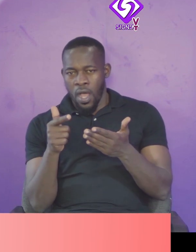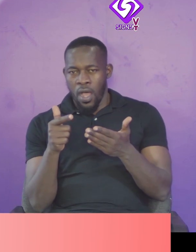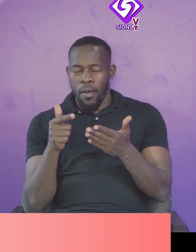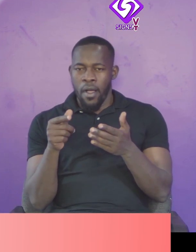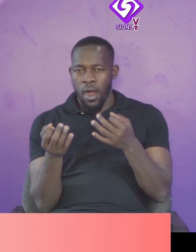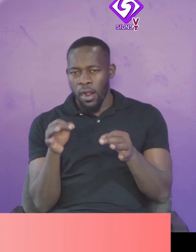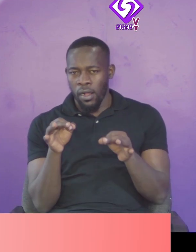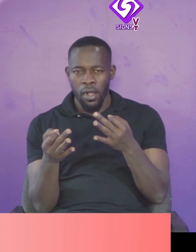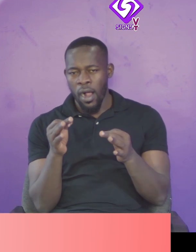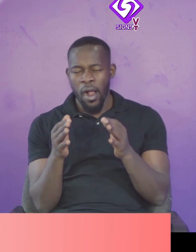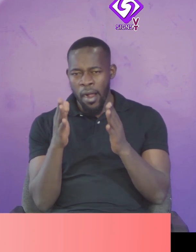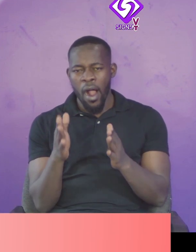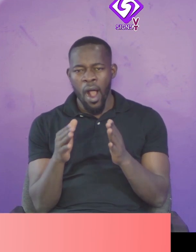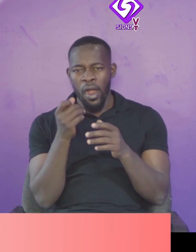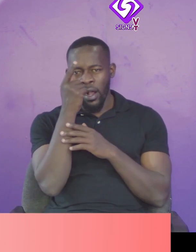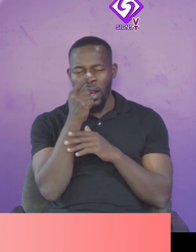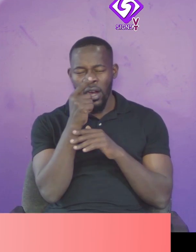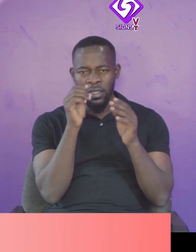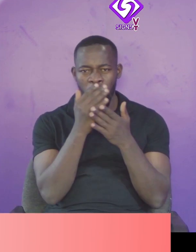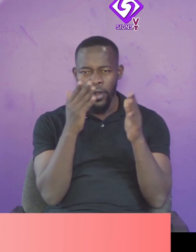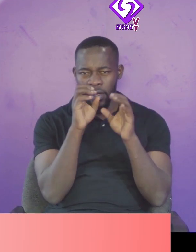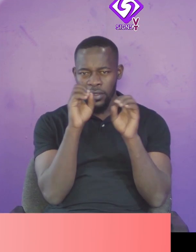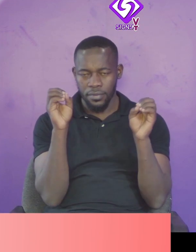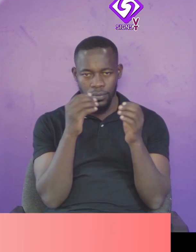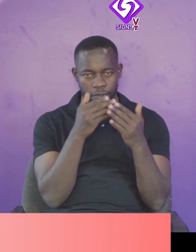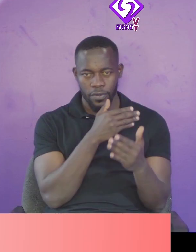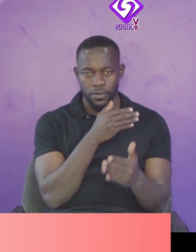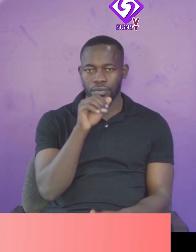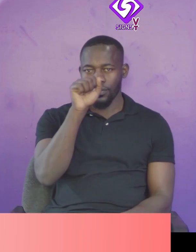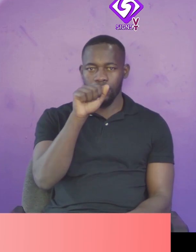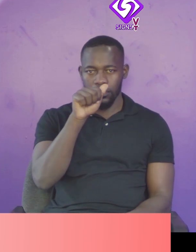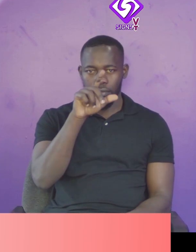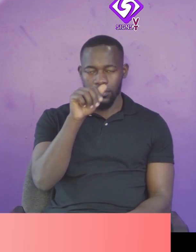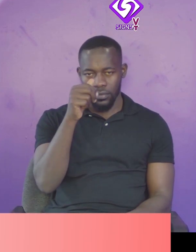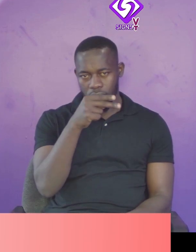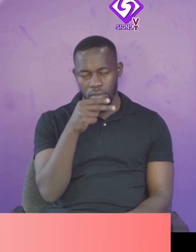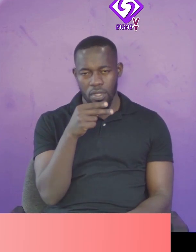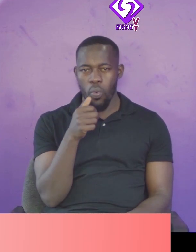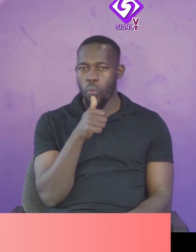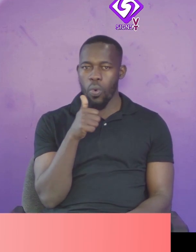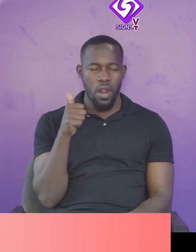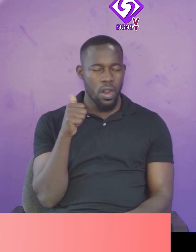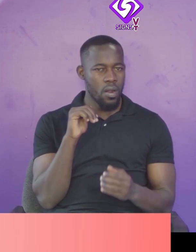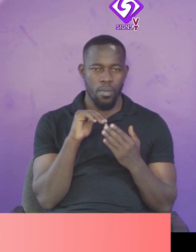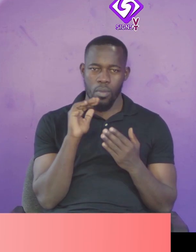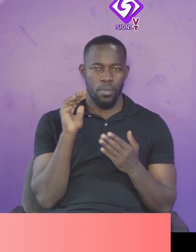the way Mohamed Salah used to perform very well because of Trent